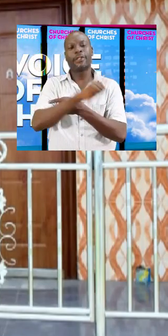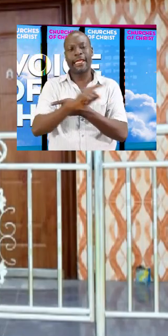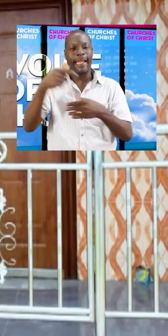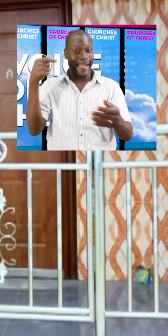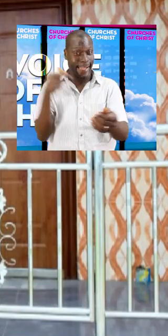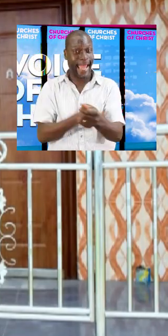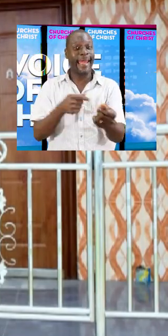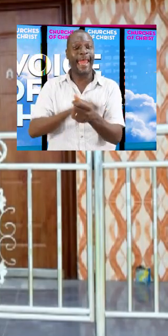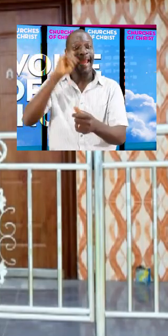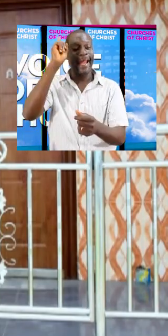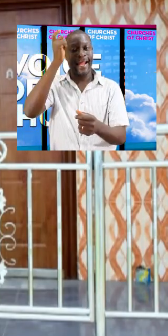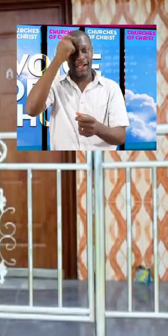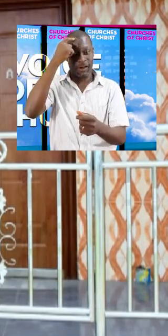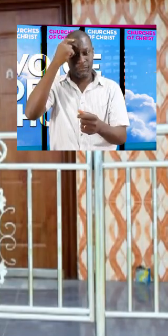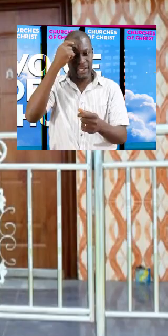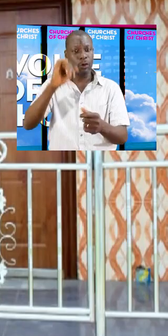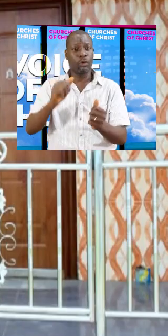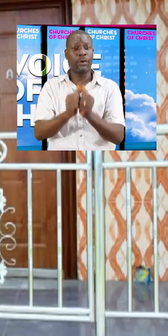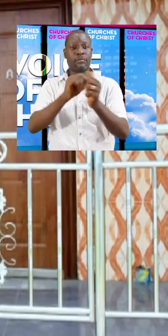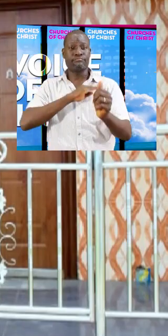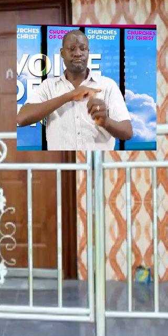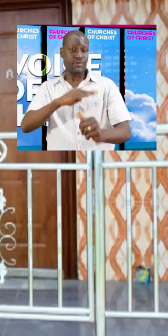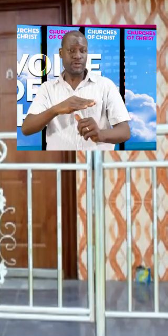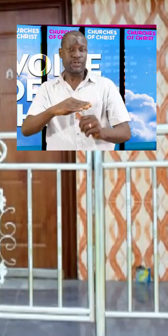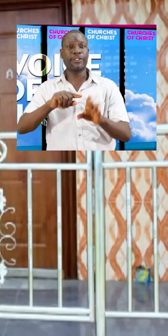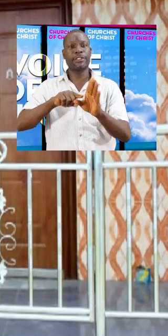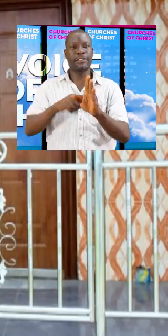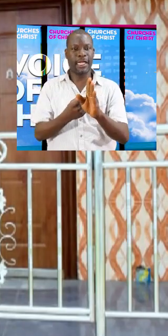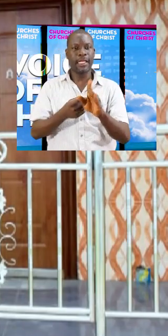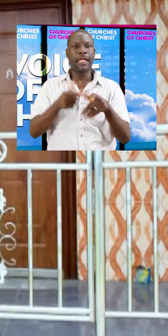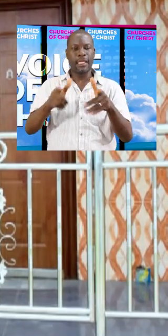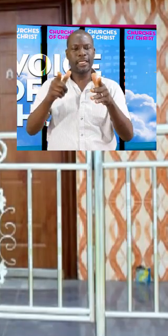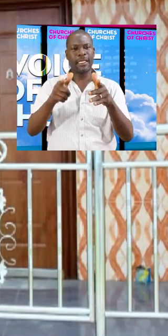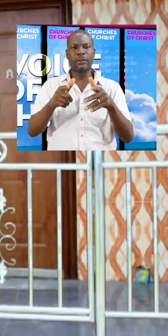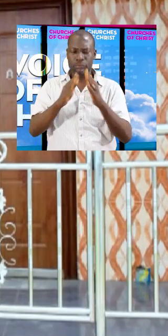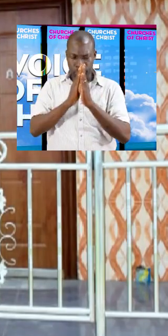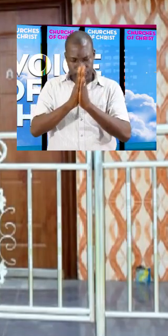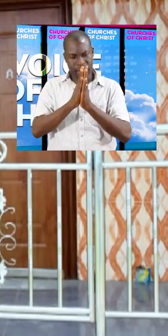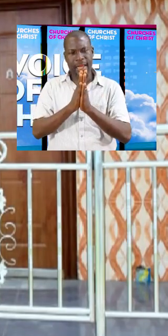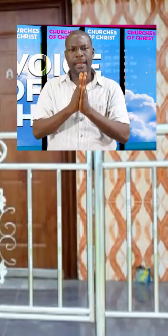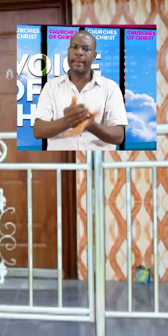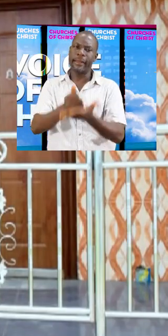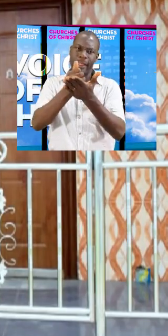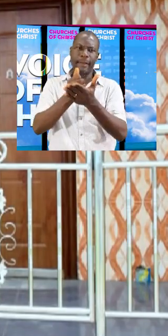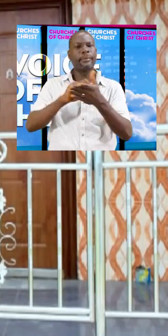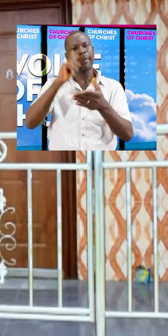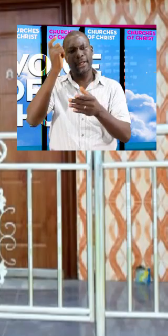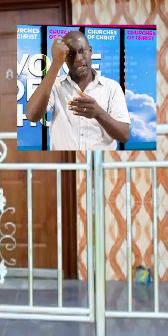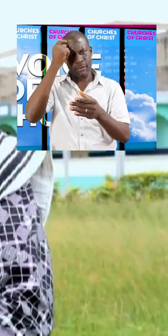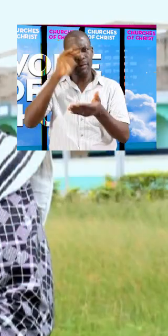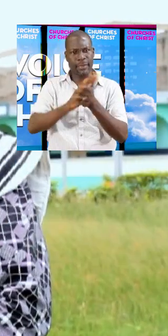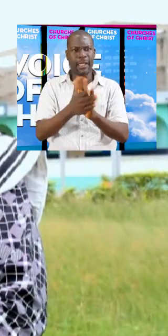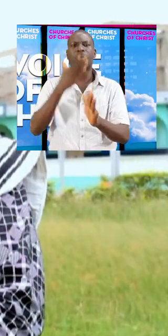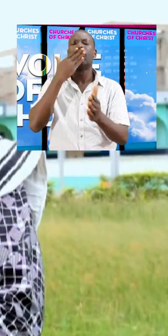aban e di akokoduro e di sa adwuma ye yamfa ye mpae bo entan aban ne chi na sa adwuma die entumi